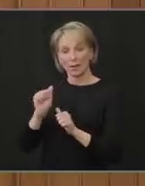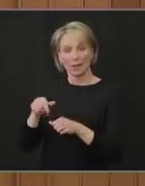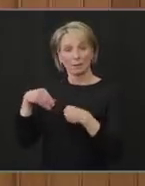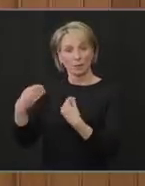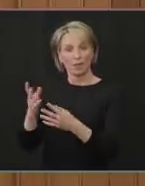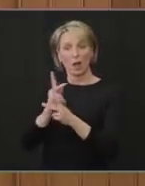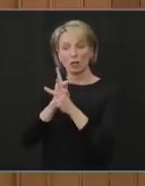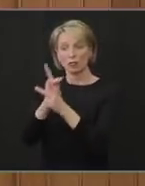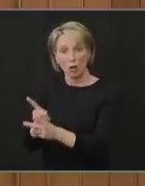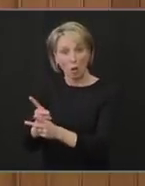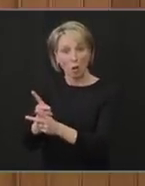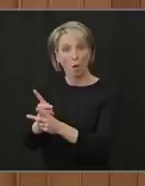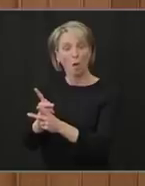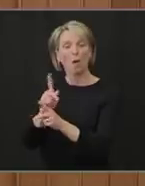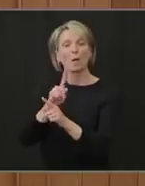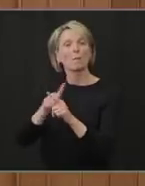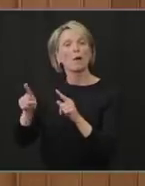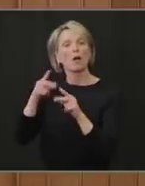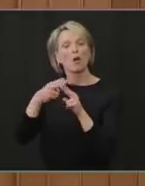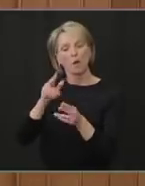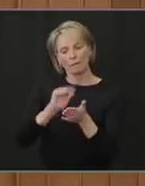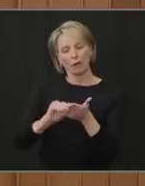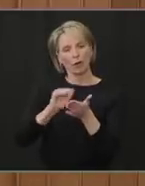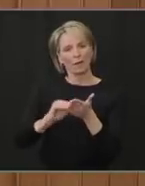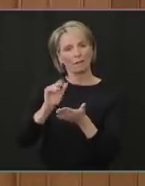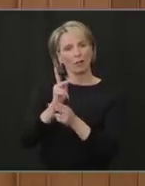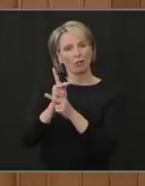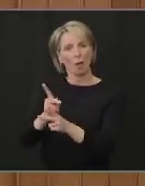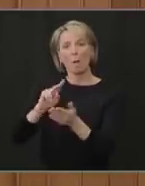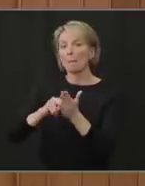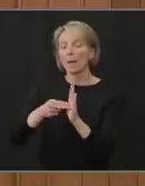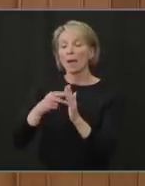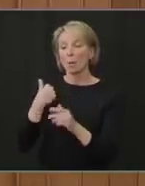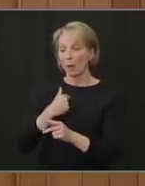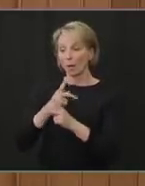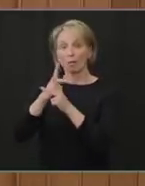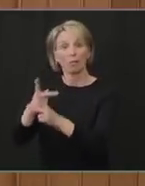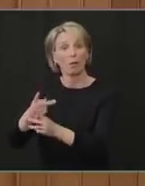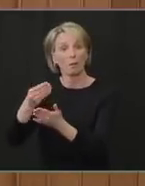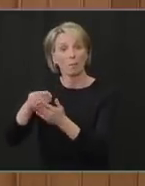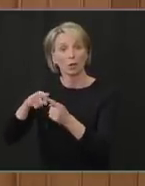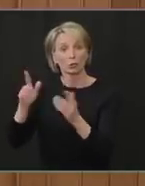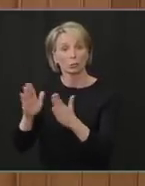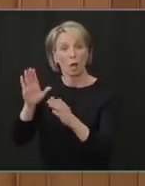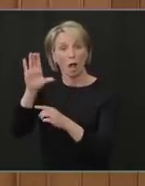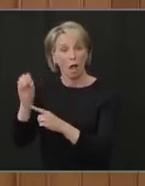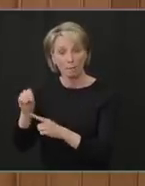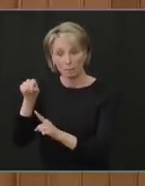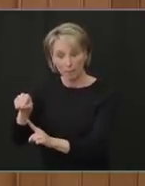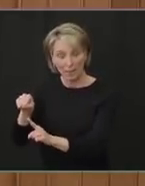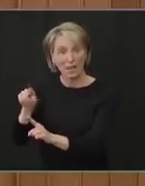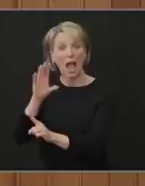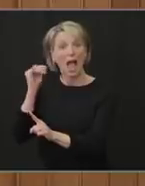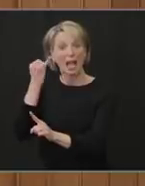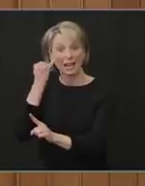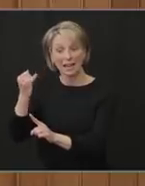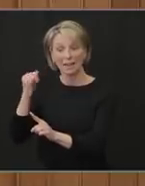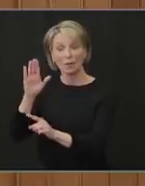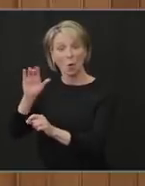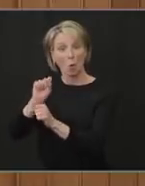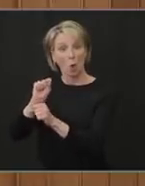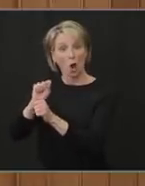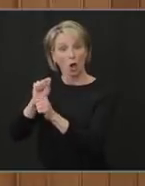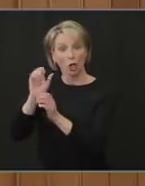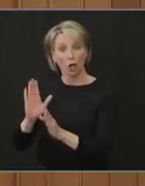repaid, but forgivable loans that do not need to be repaid if you hire your workers back, in